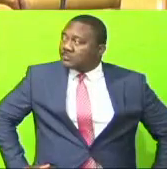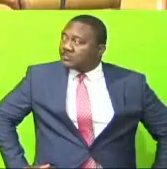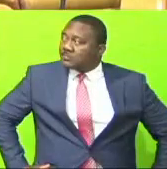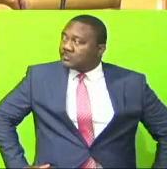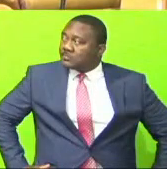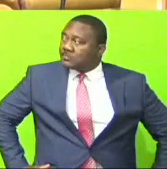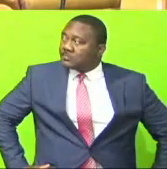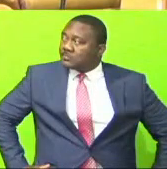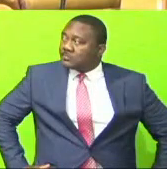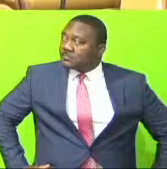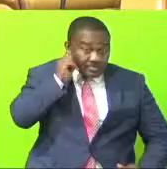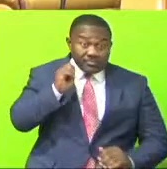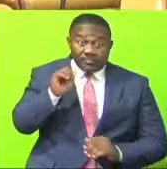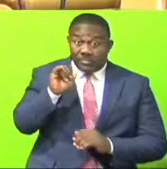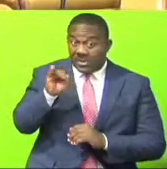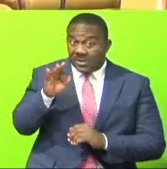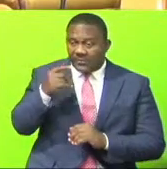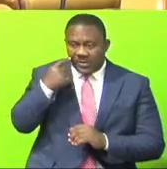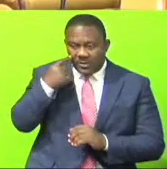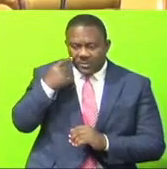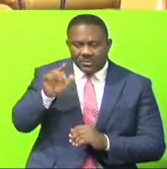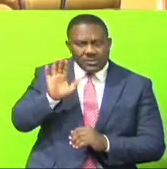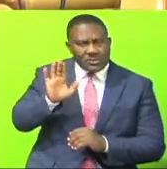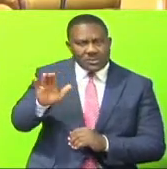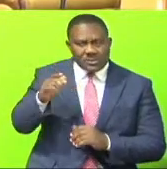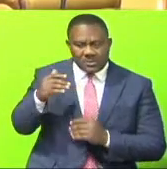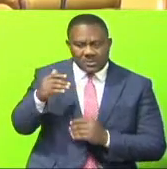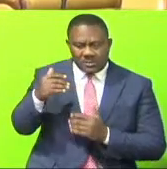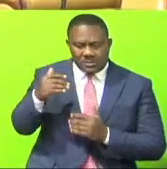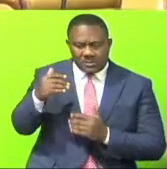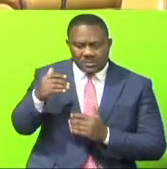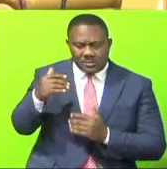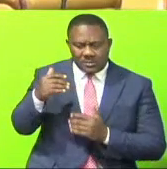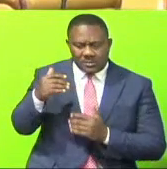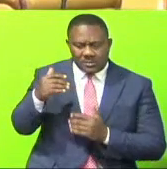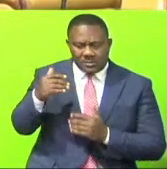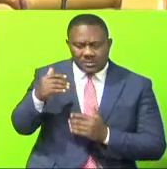your powers under Order 18